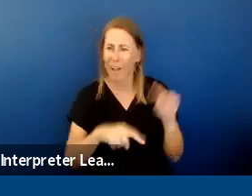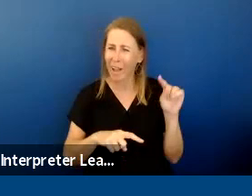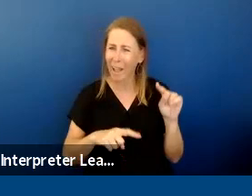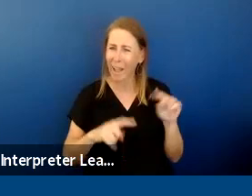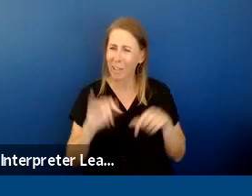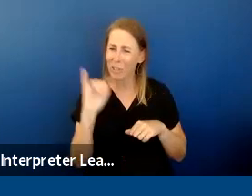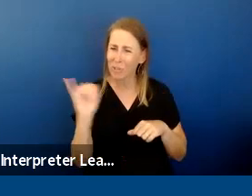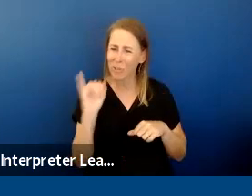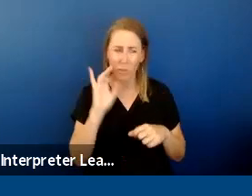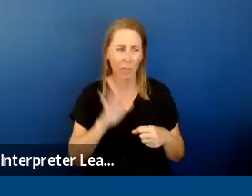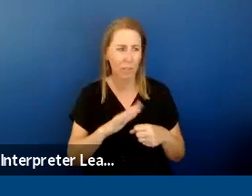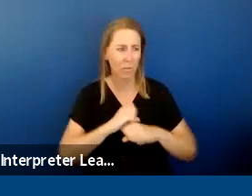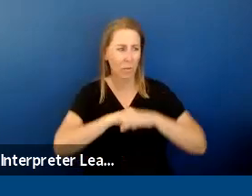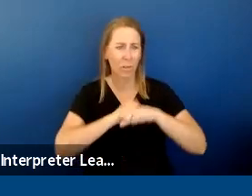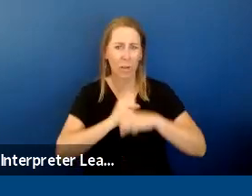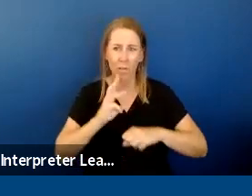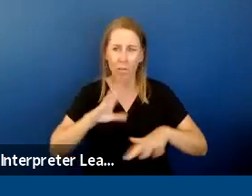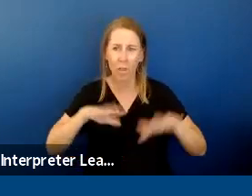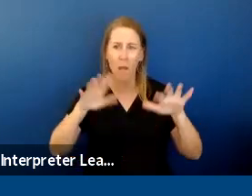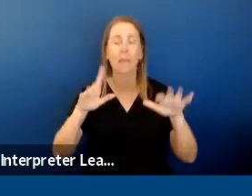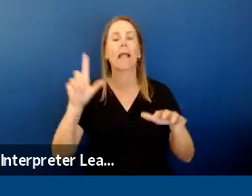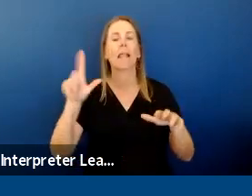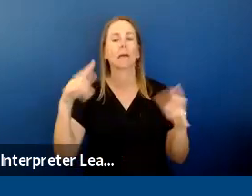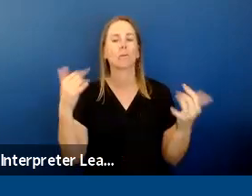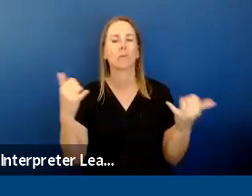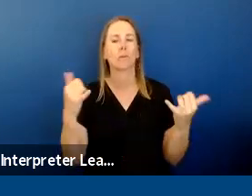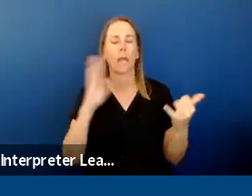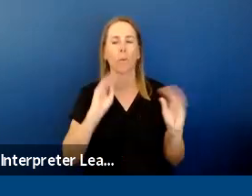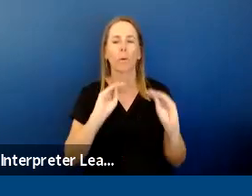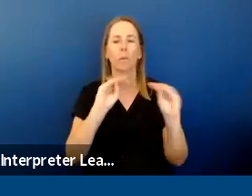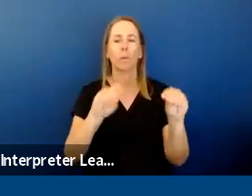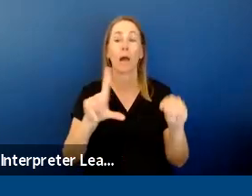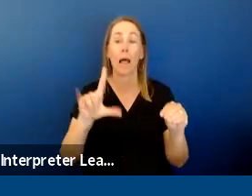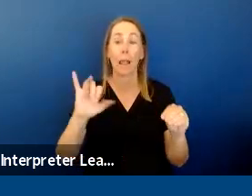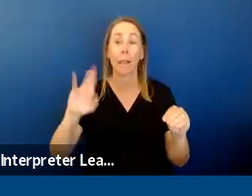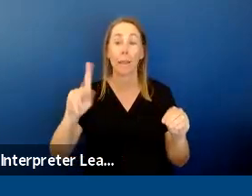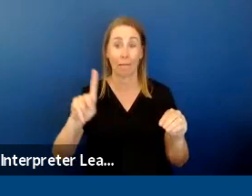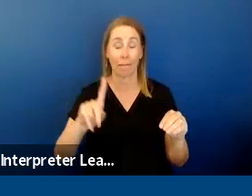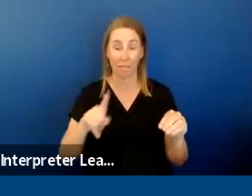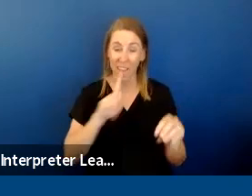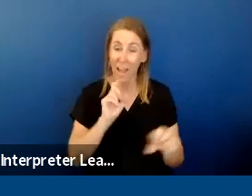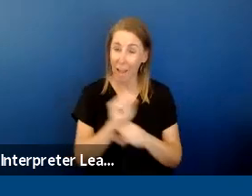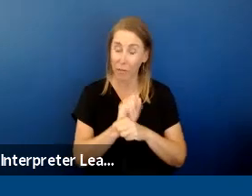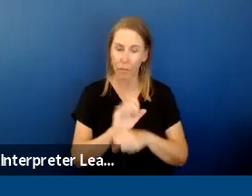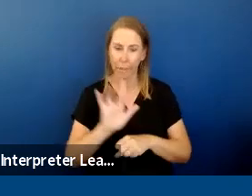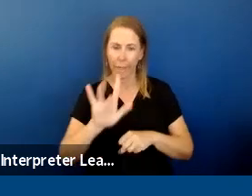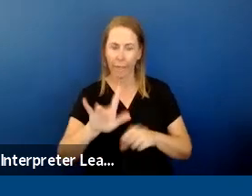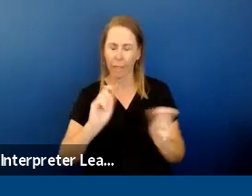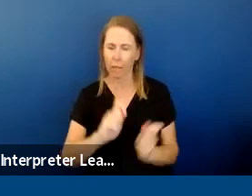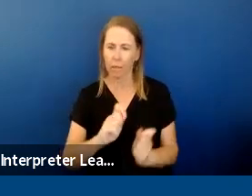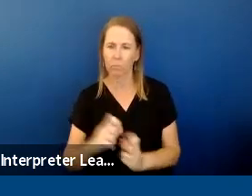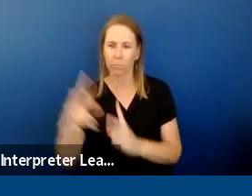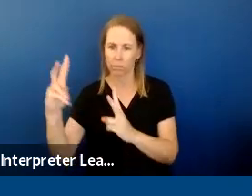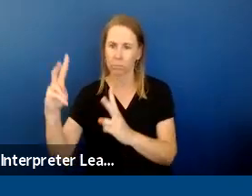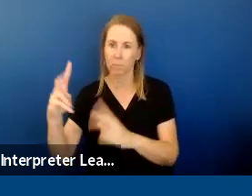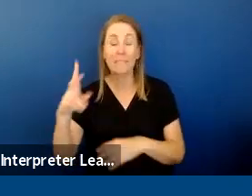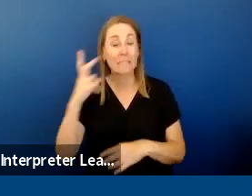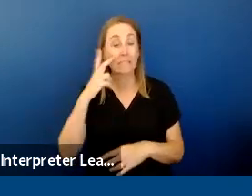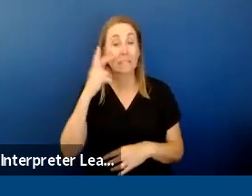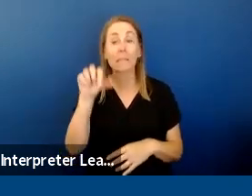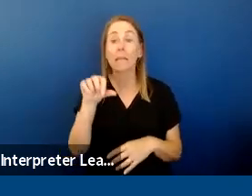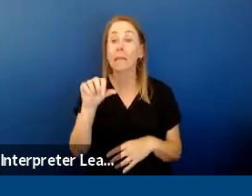insurance, if not through the NFIP, through the public from private market. Because some areas like Grand County right now